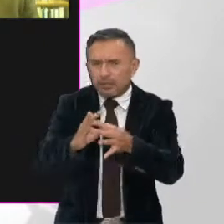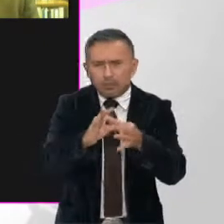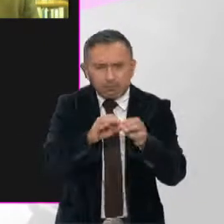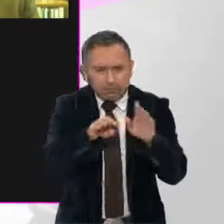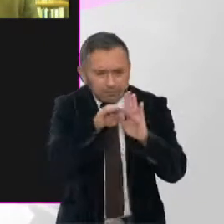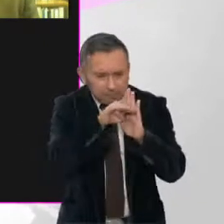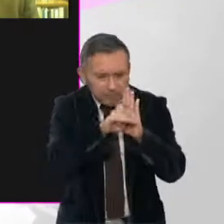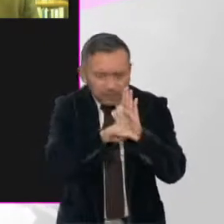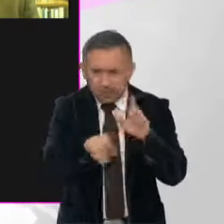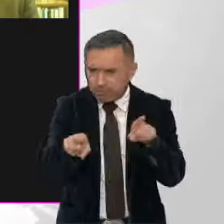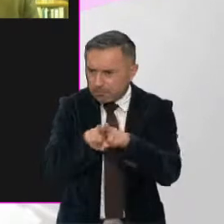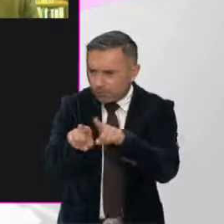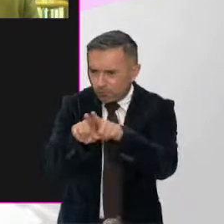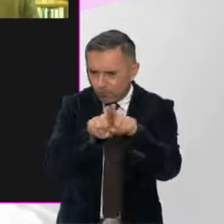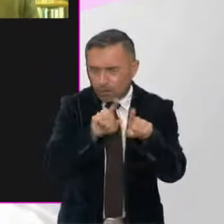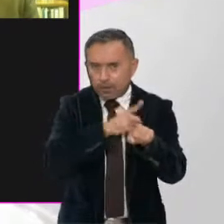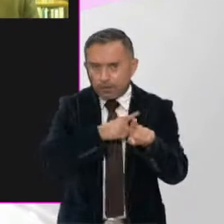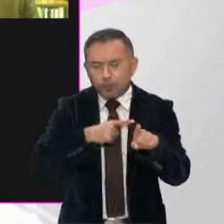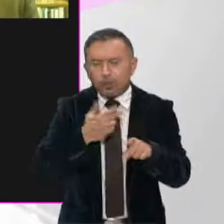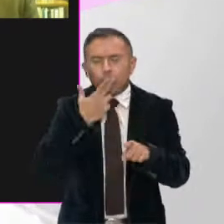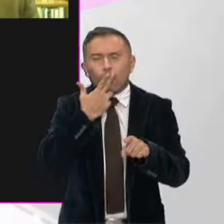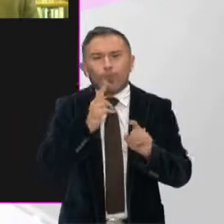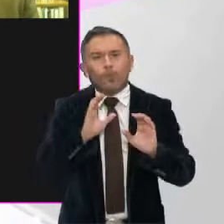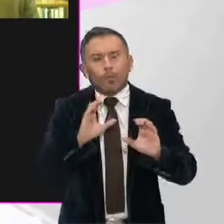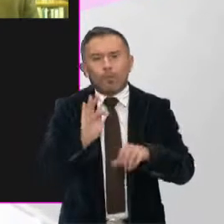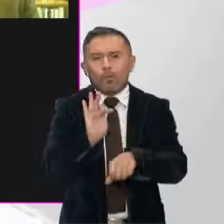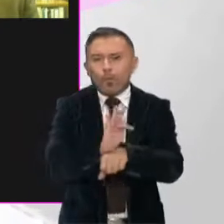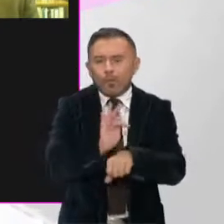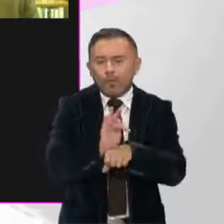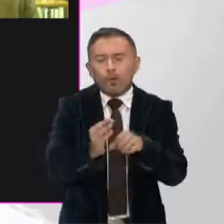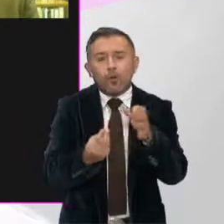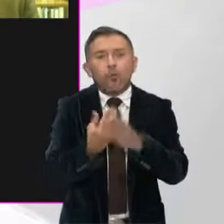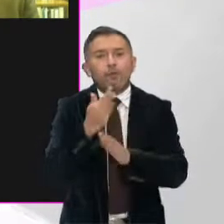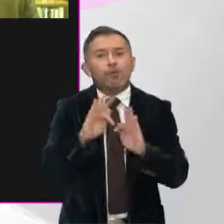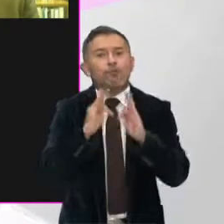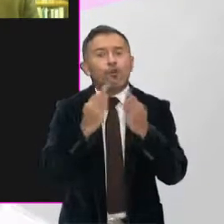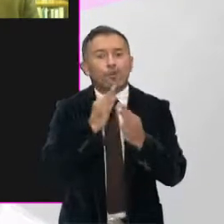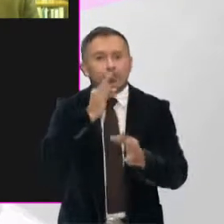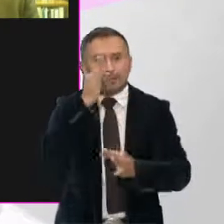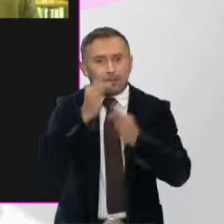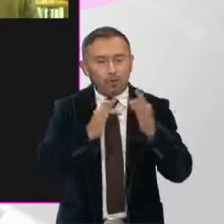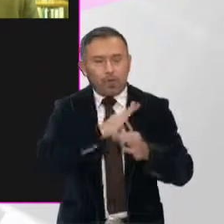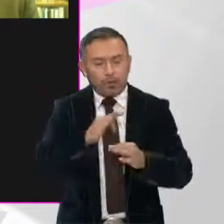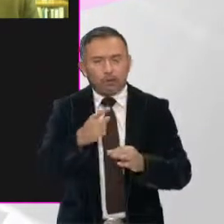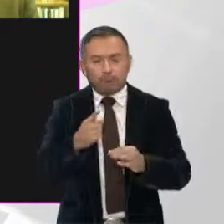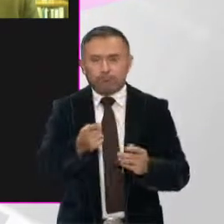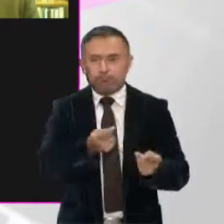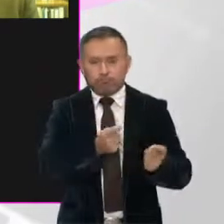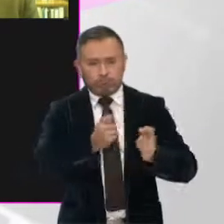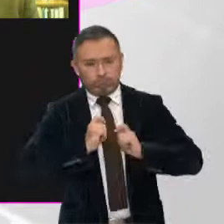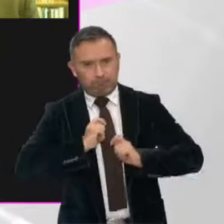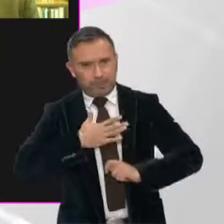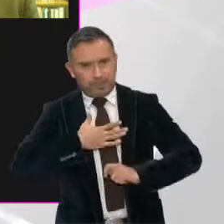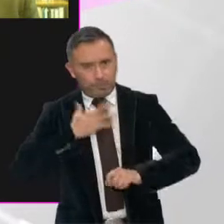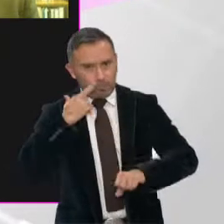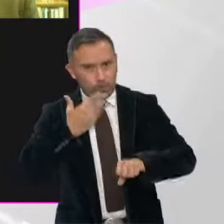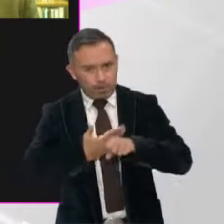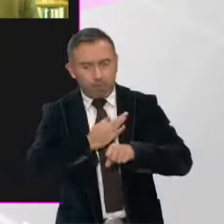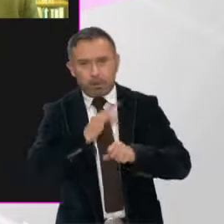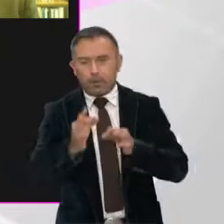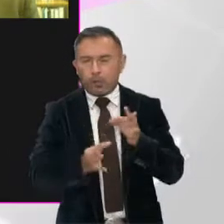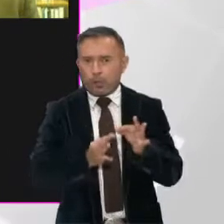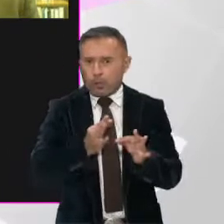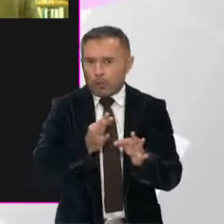defend, promote, and we have to find new ways to meet our